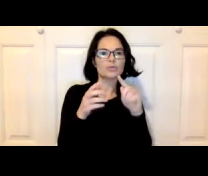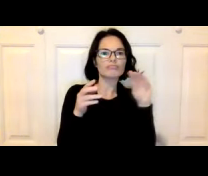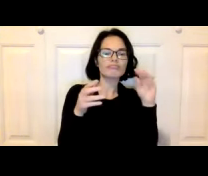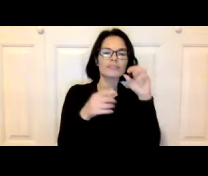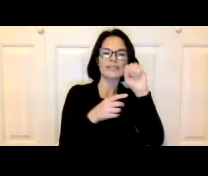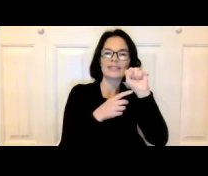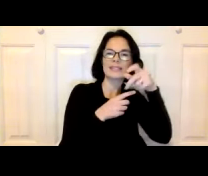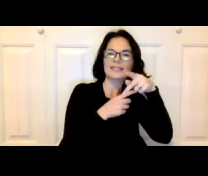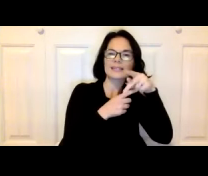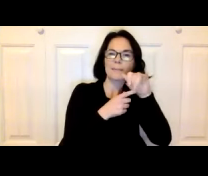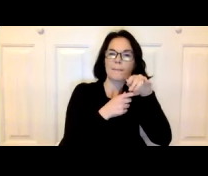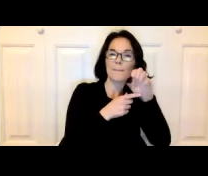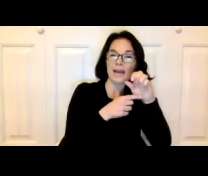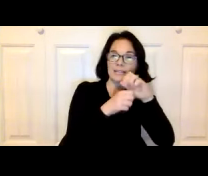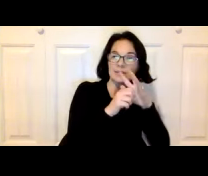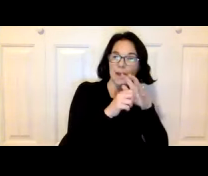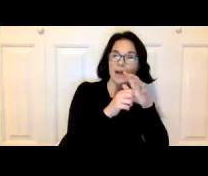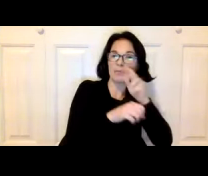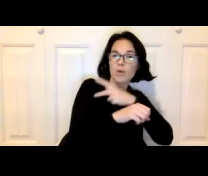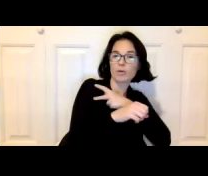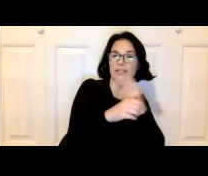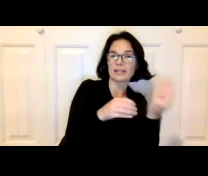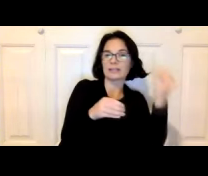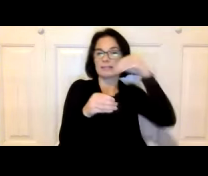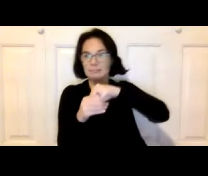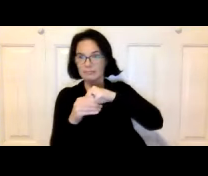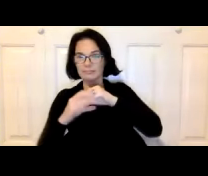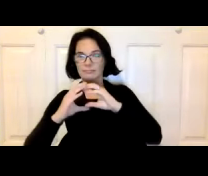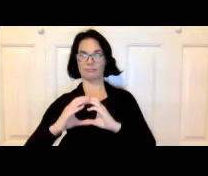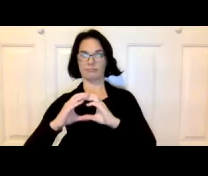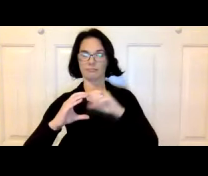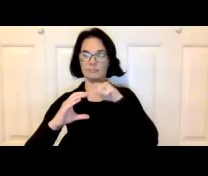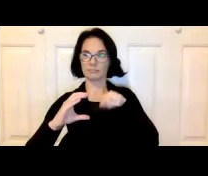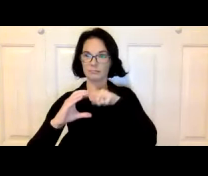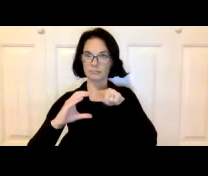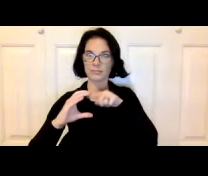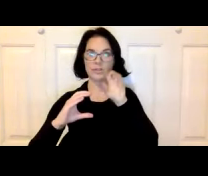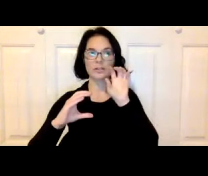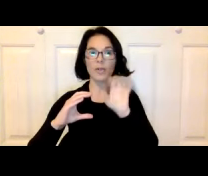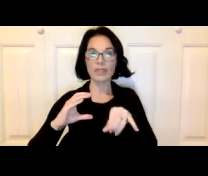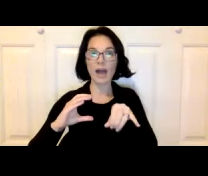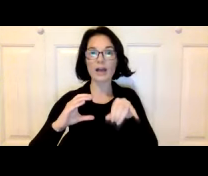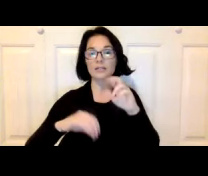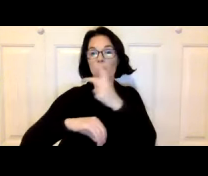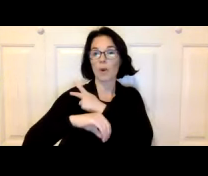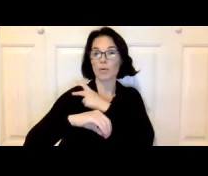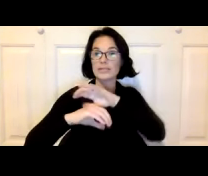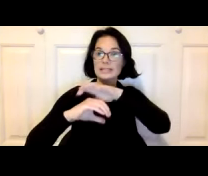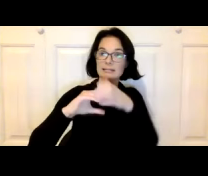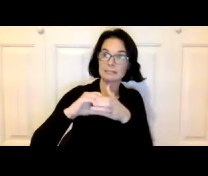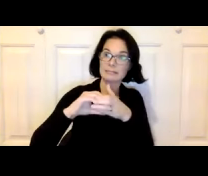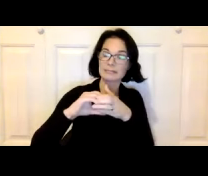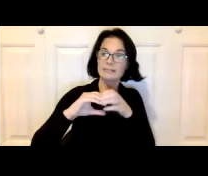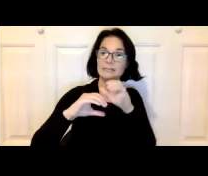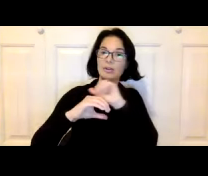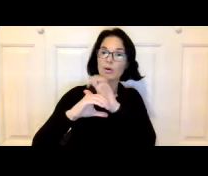spike protein is an essential protein on the surface of the COVID-19 virus that is necessary